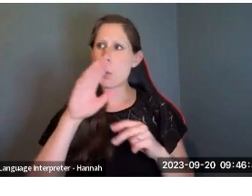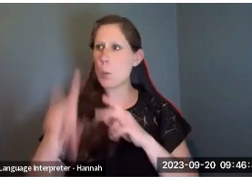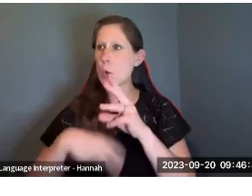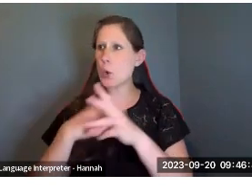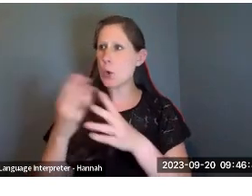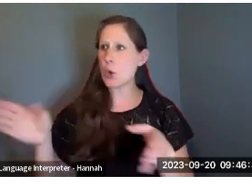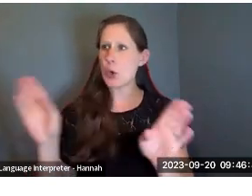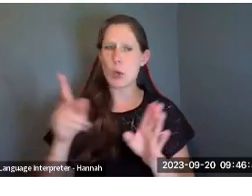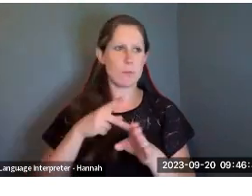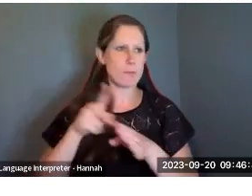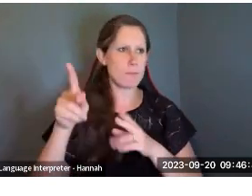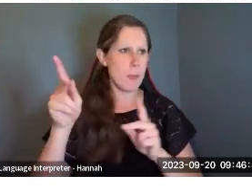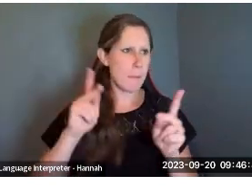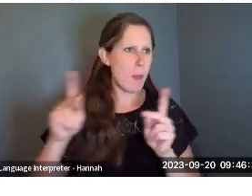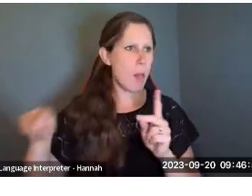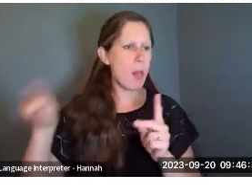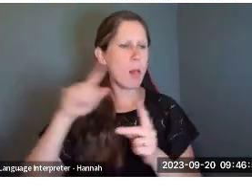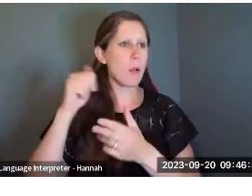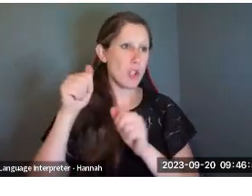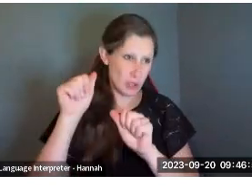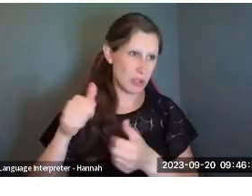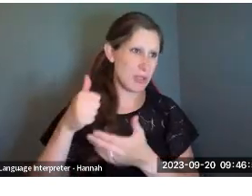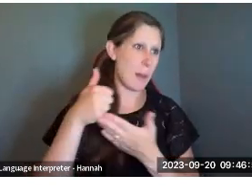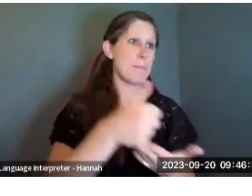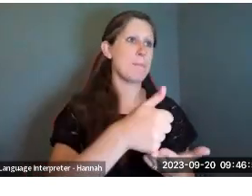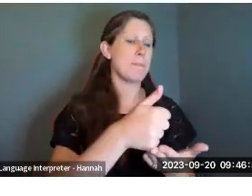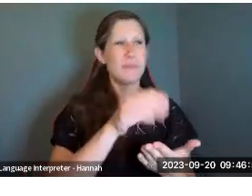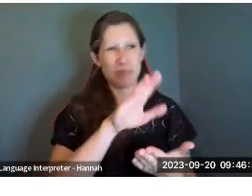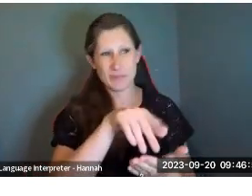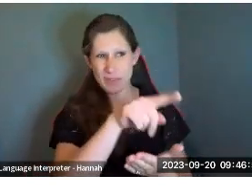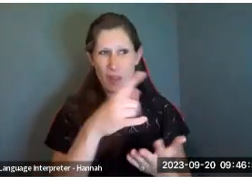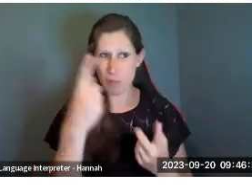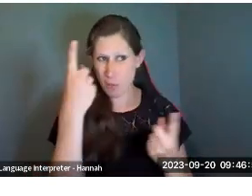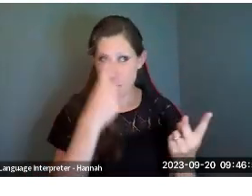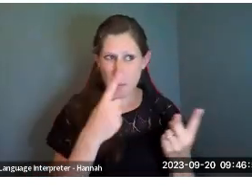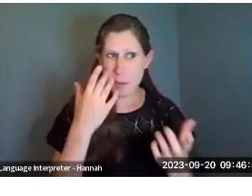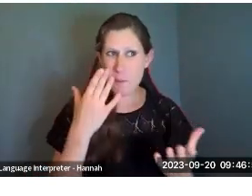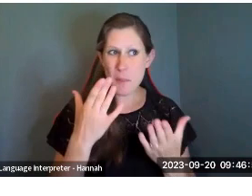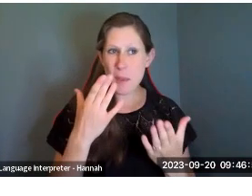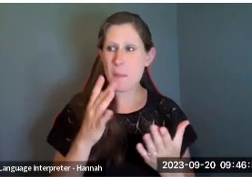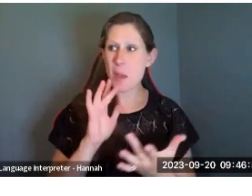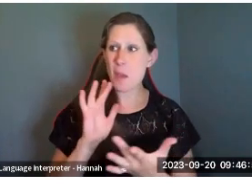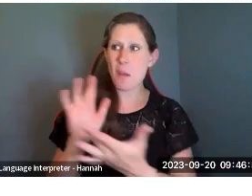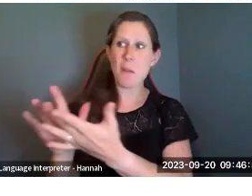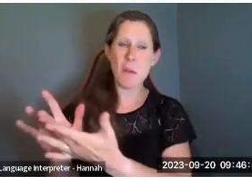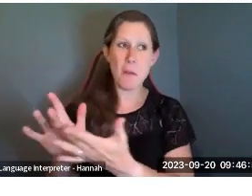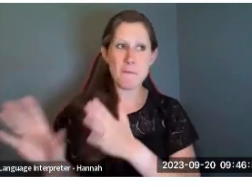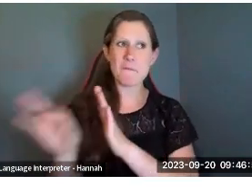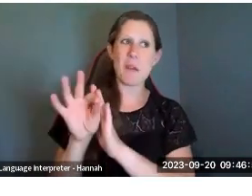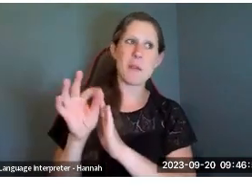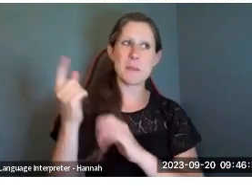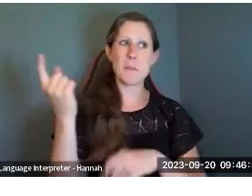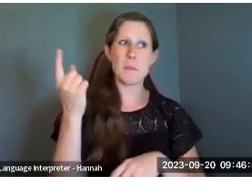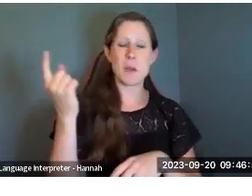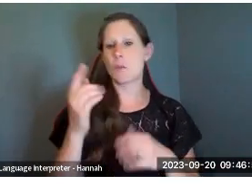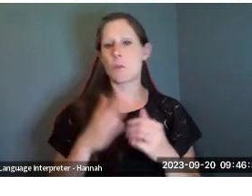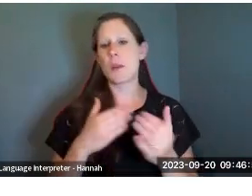professionals out there that could help. Have you thought about, or, whatever that might look